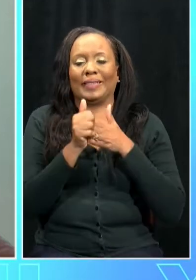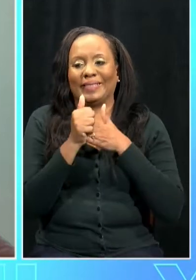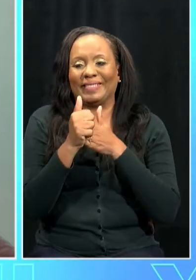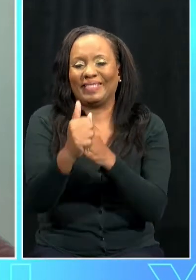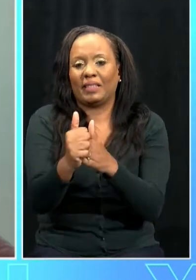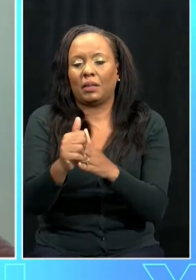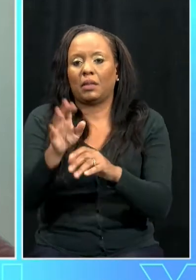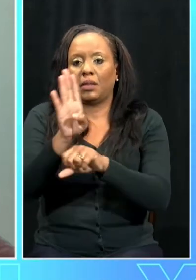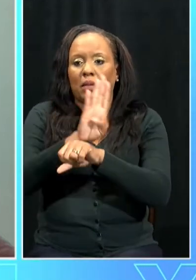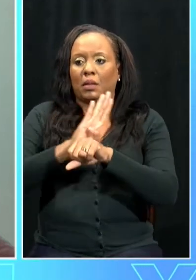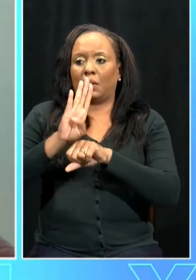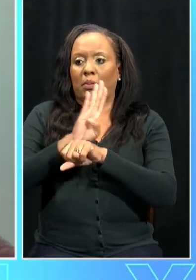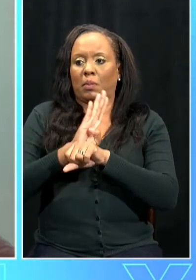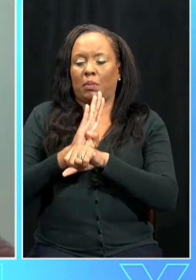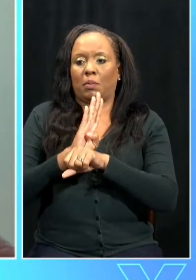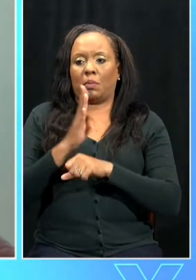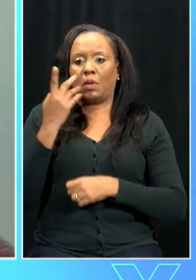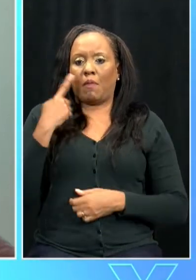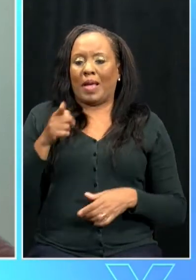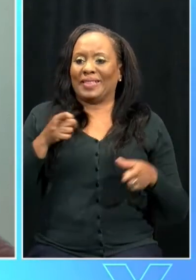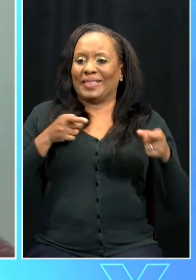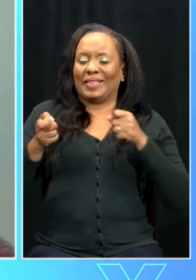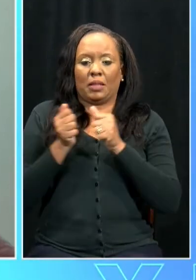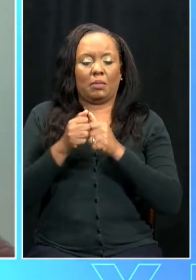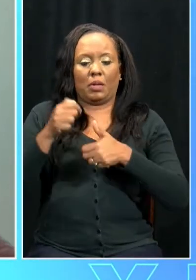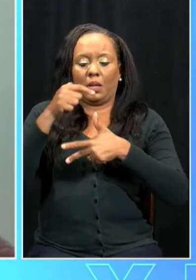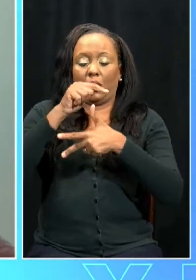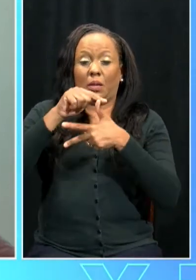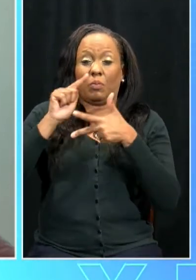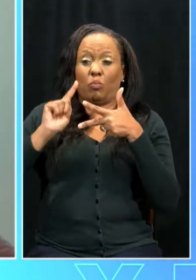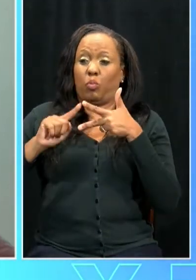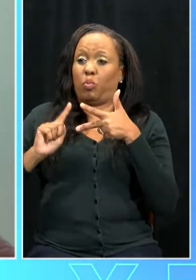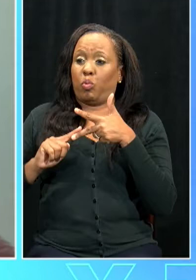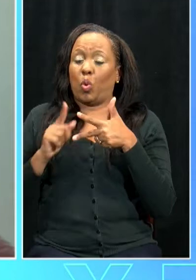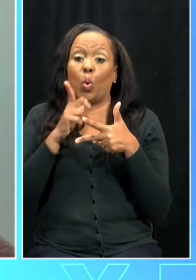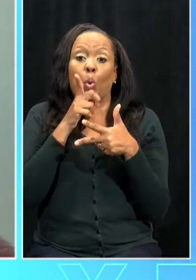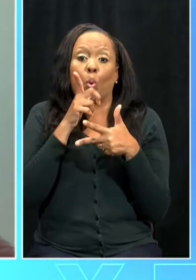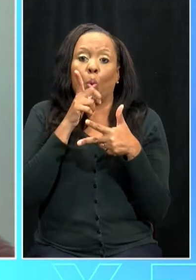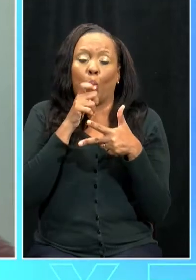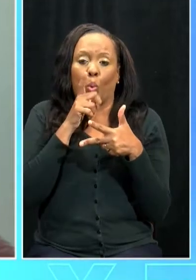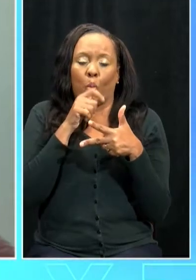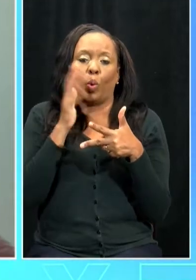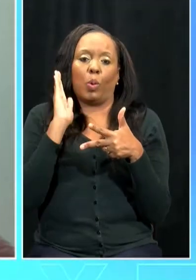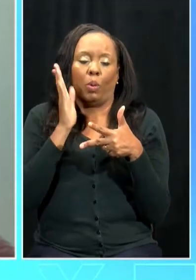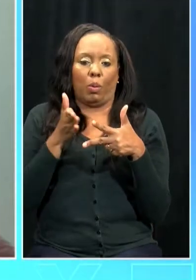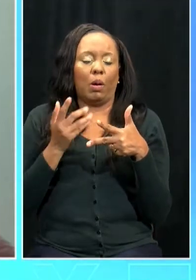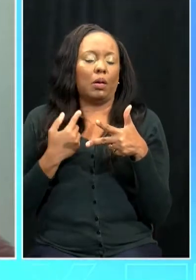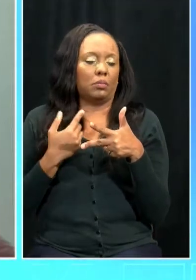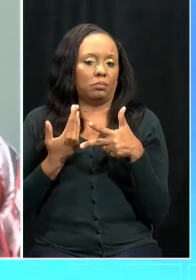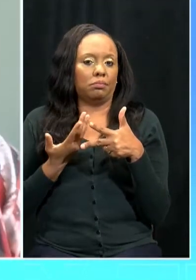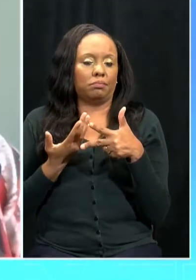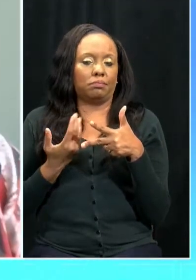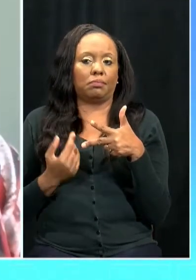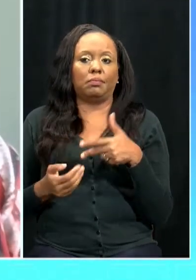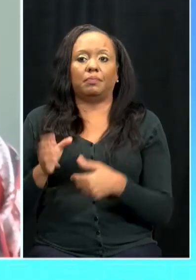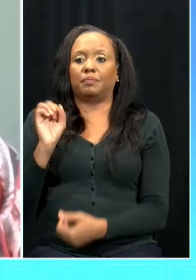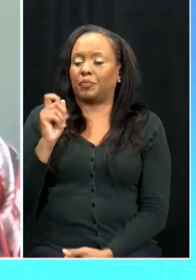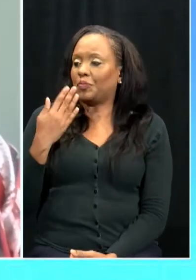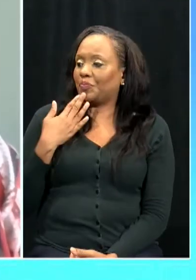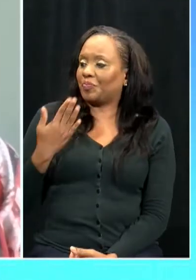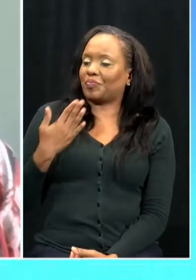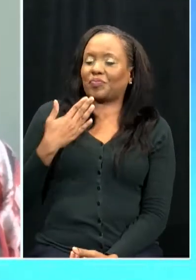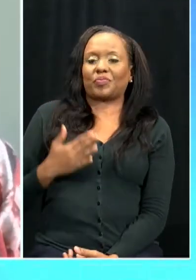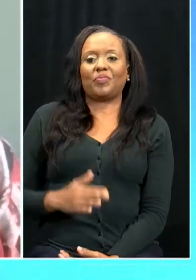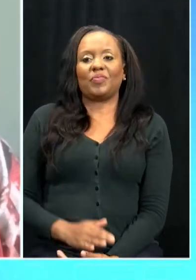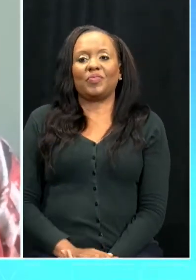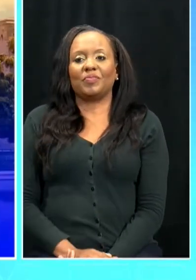forward to grapple with these 3 interlocking crises. Okay, thank you, Ambassador